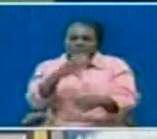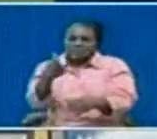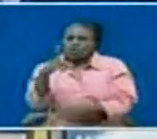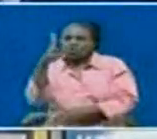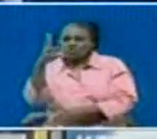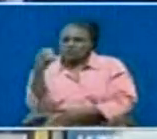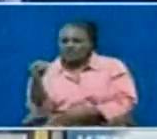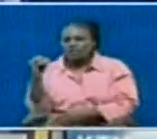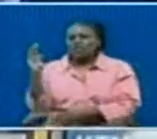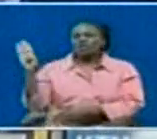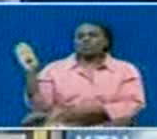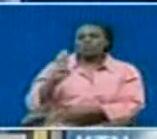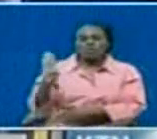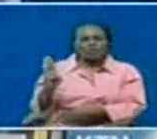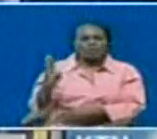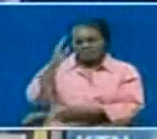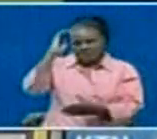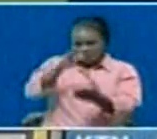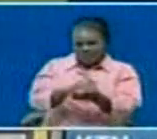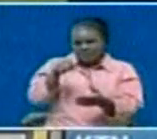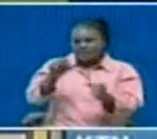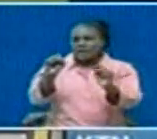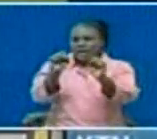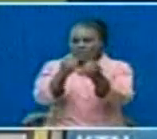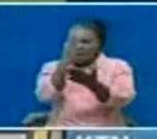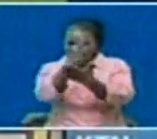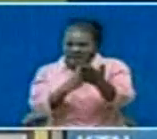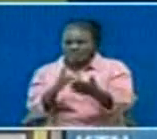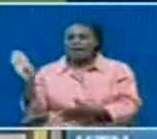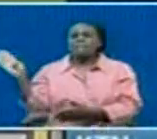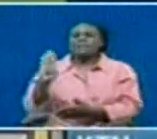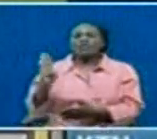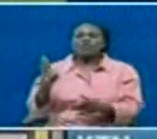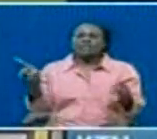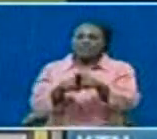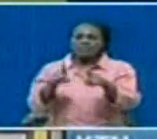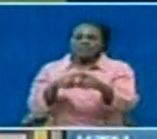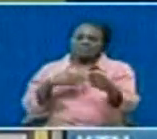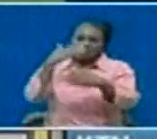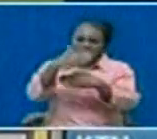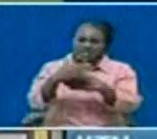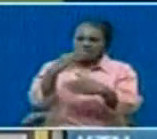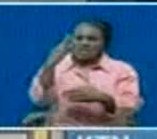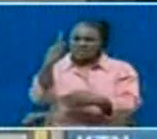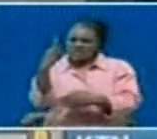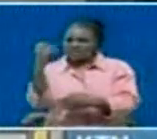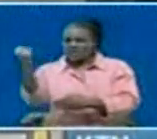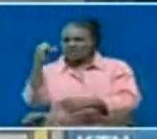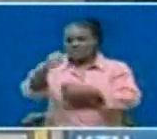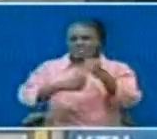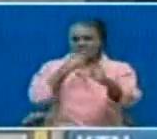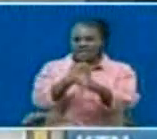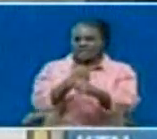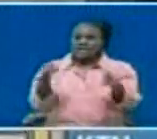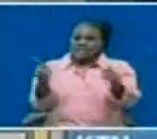$250 million. I believe that we need to see that grow to $500 million and eventually to $1 billion in the next three to five years. In